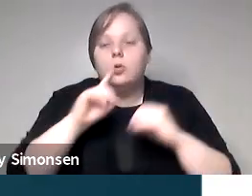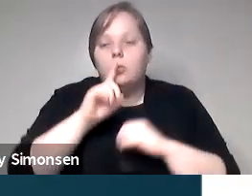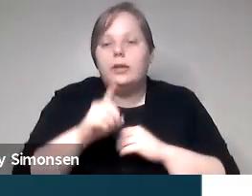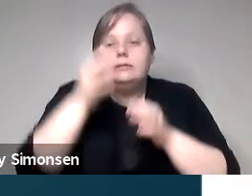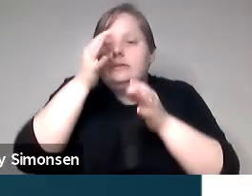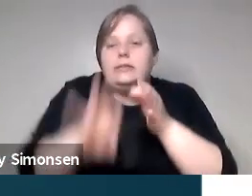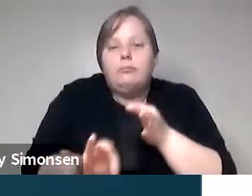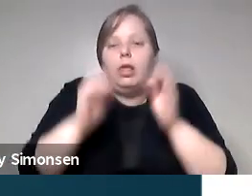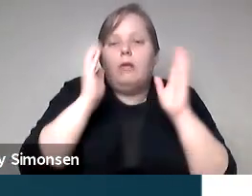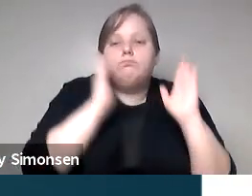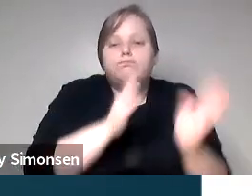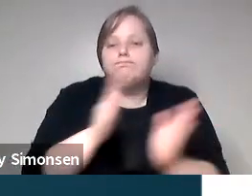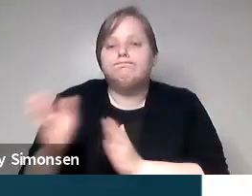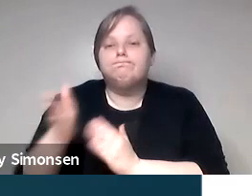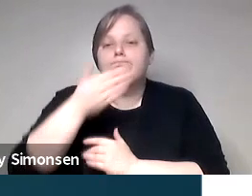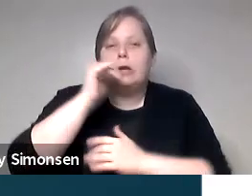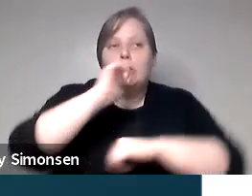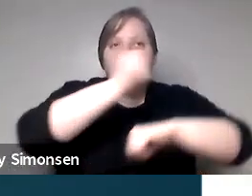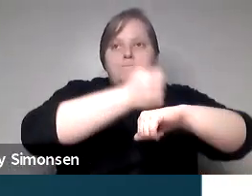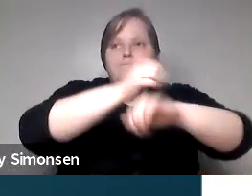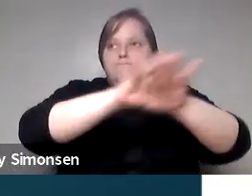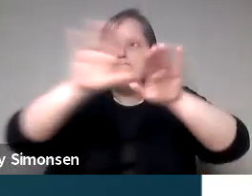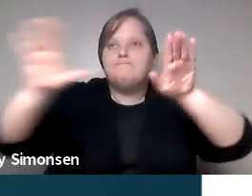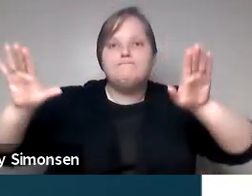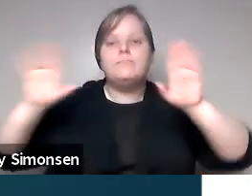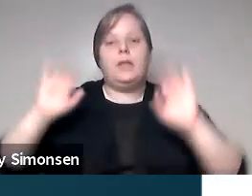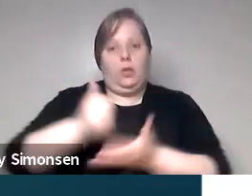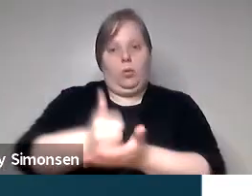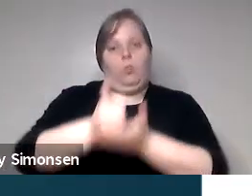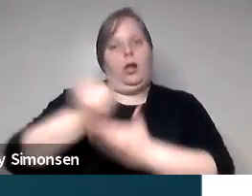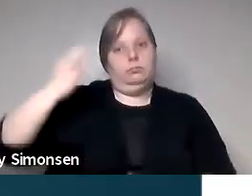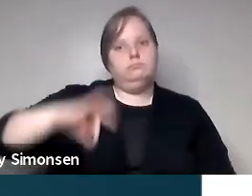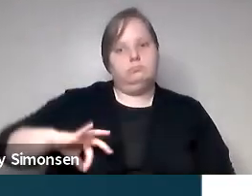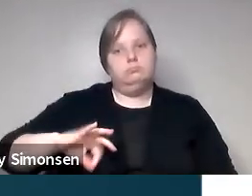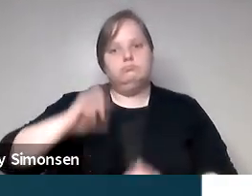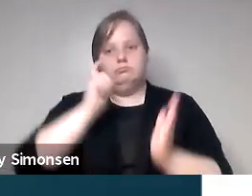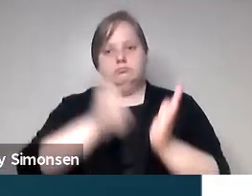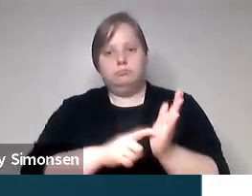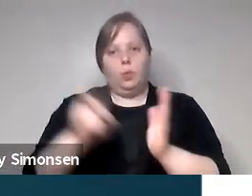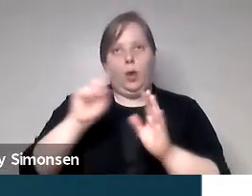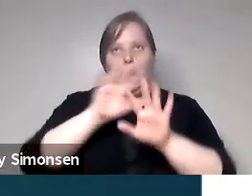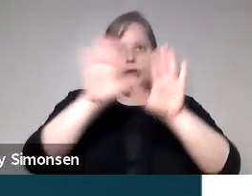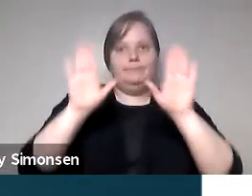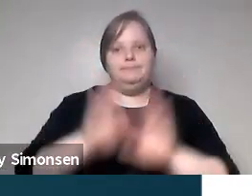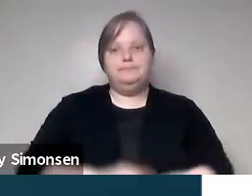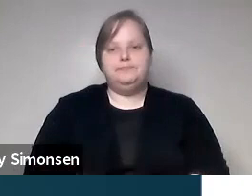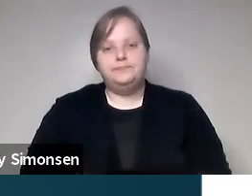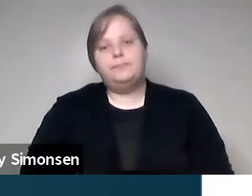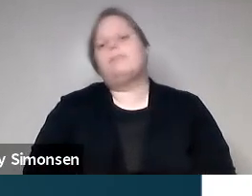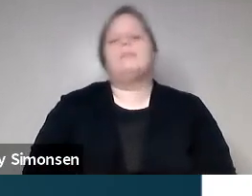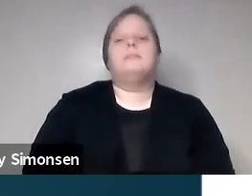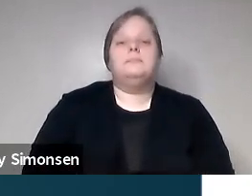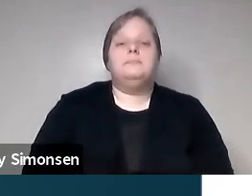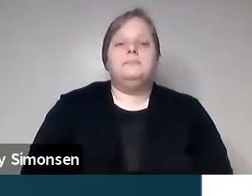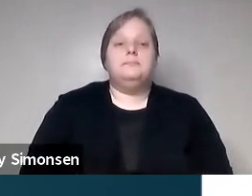simple organization of the cupboard really helps with identification. We're going to move